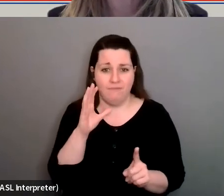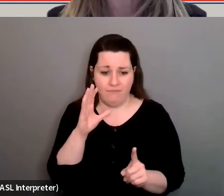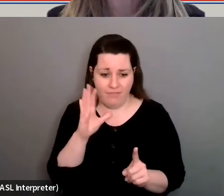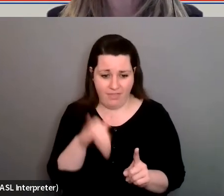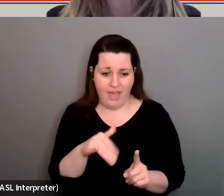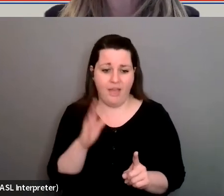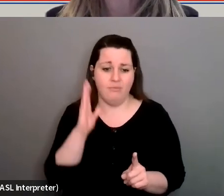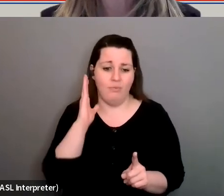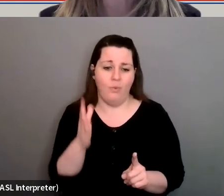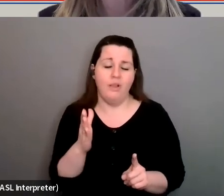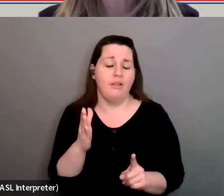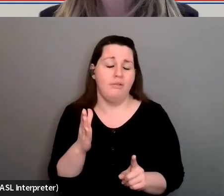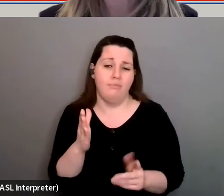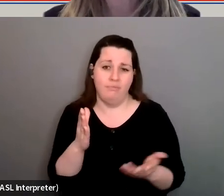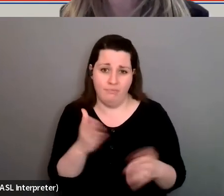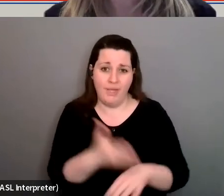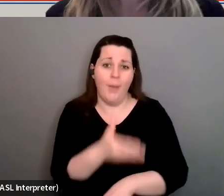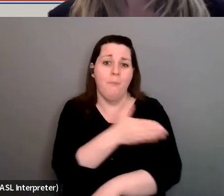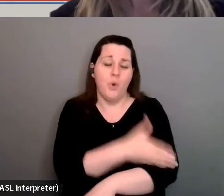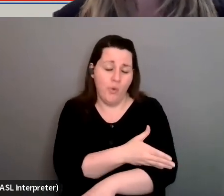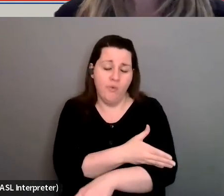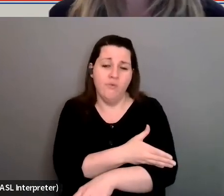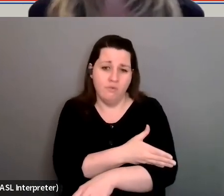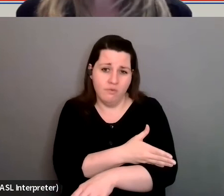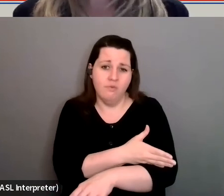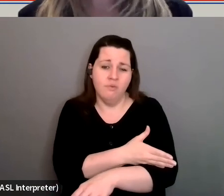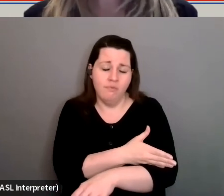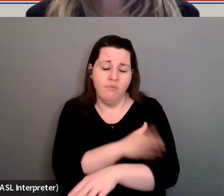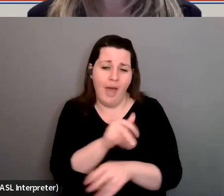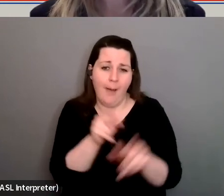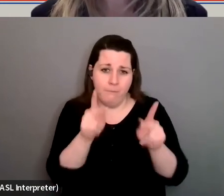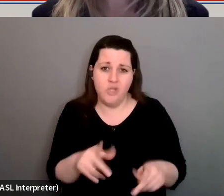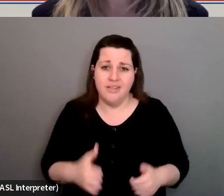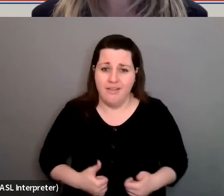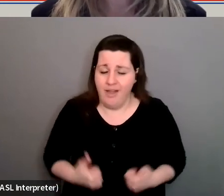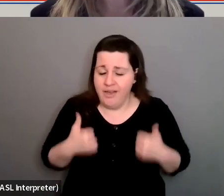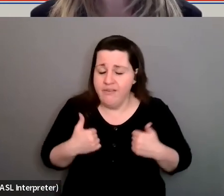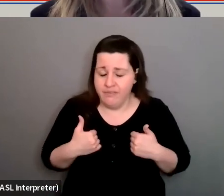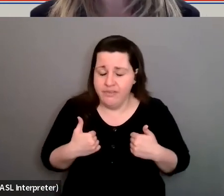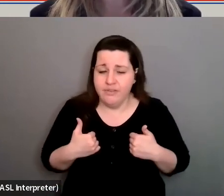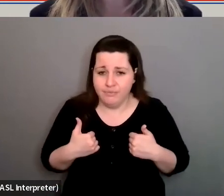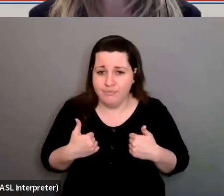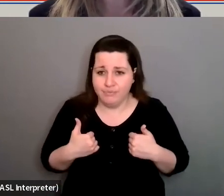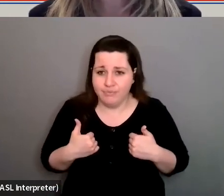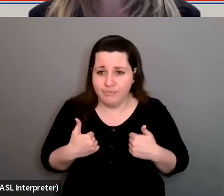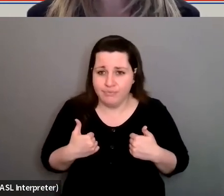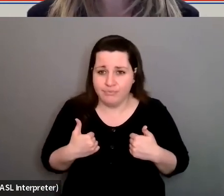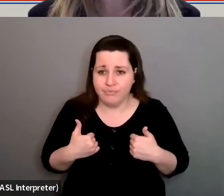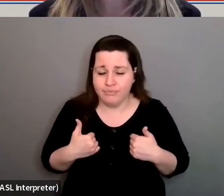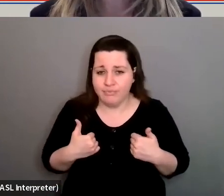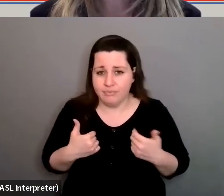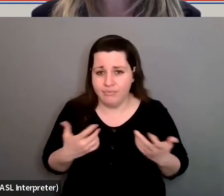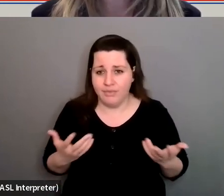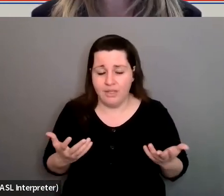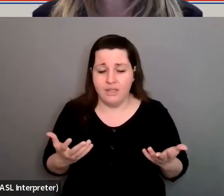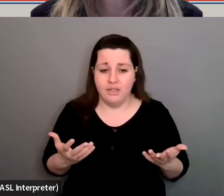that improves the life of the individual, and some